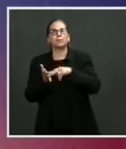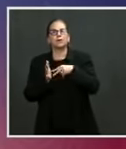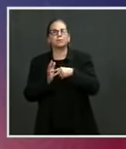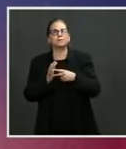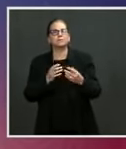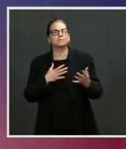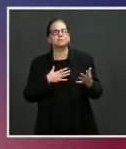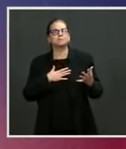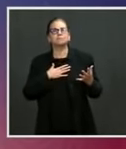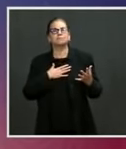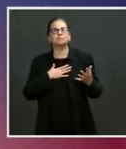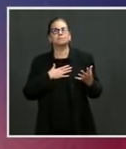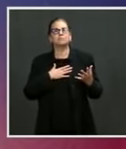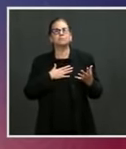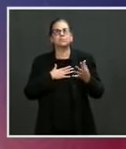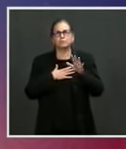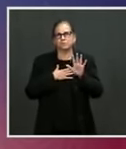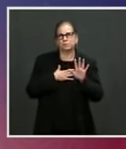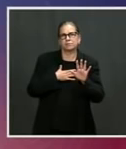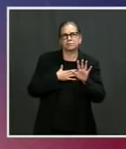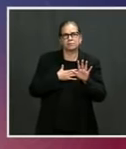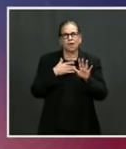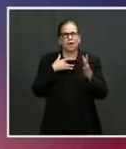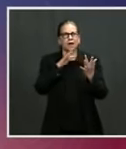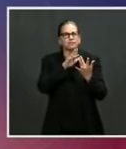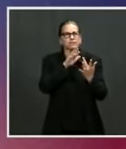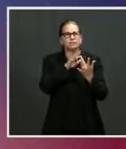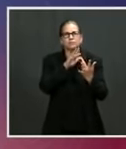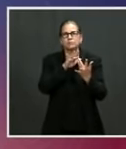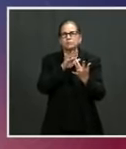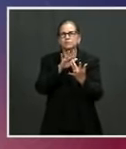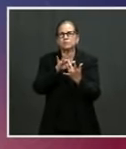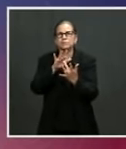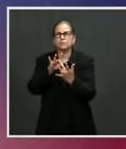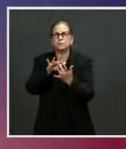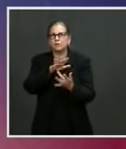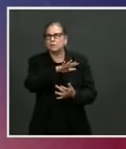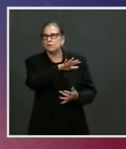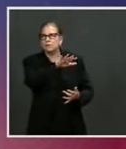have long mourned and to those who newly grieve.